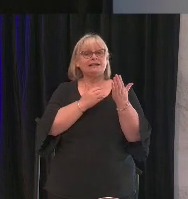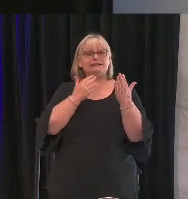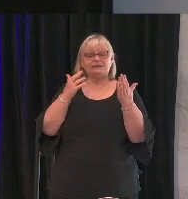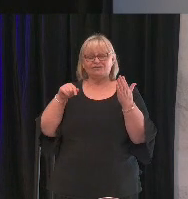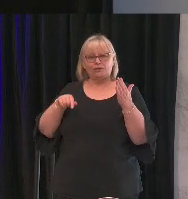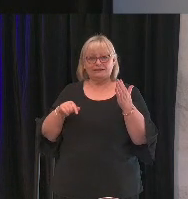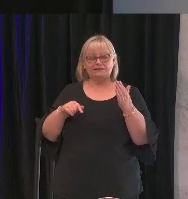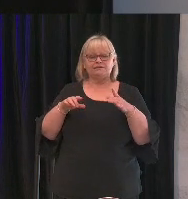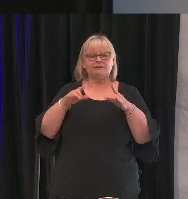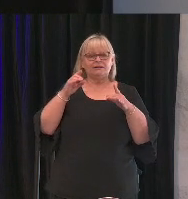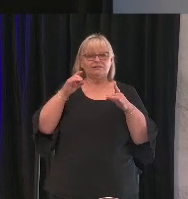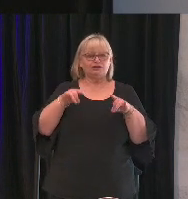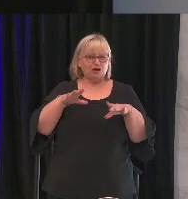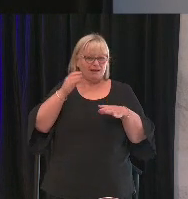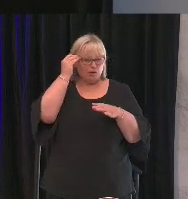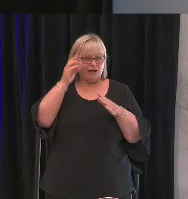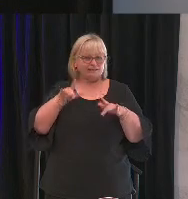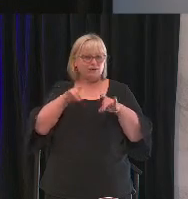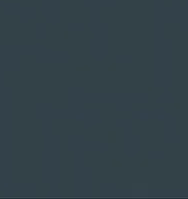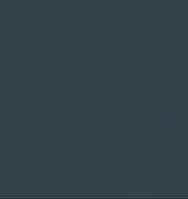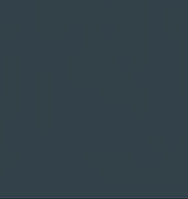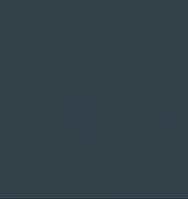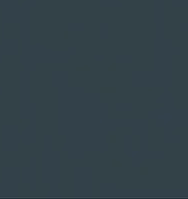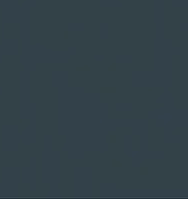for Australian History are...